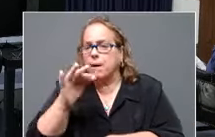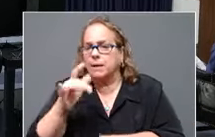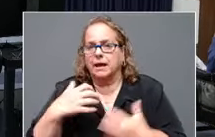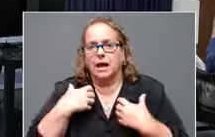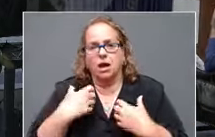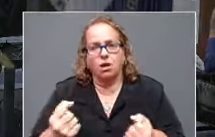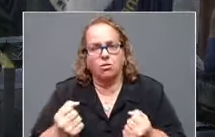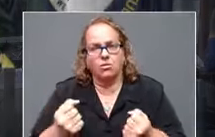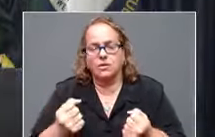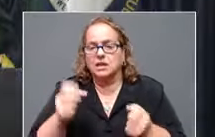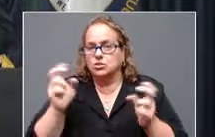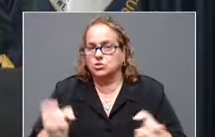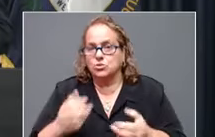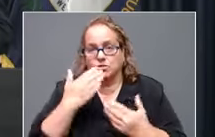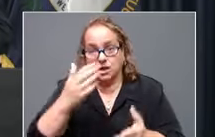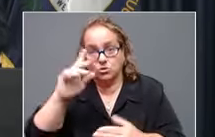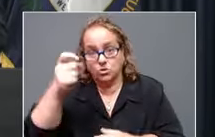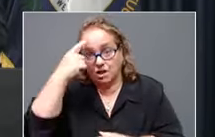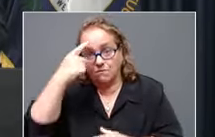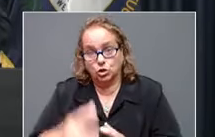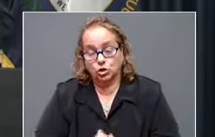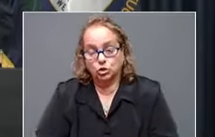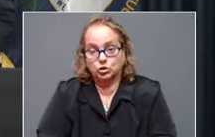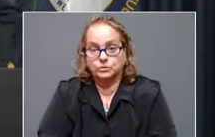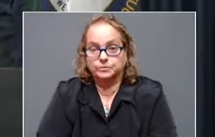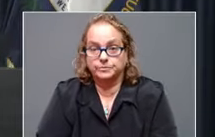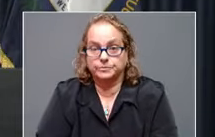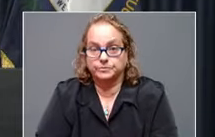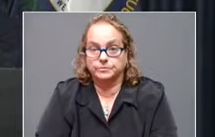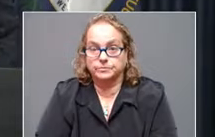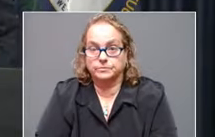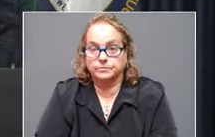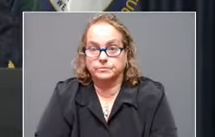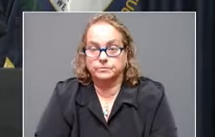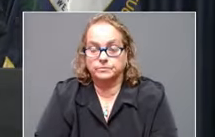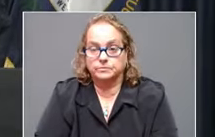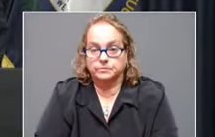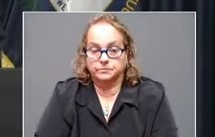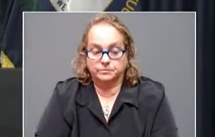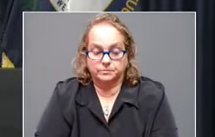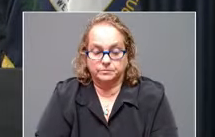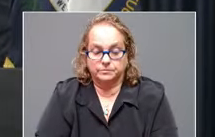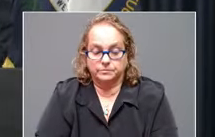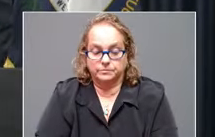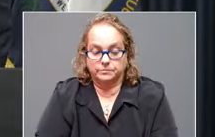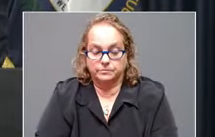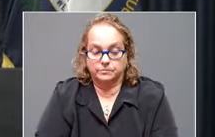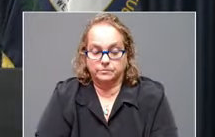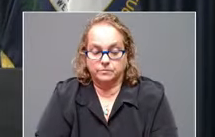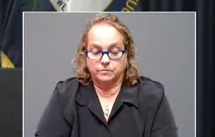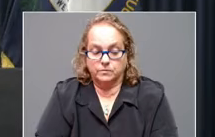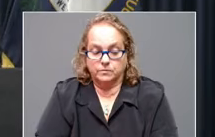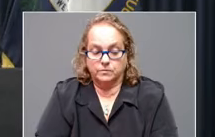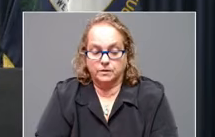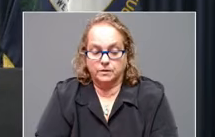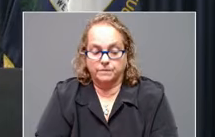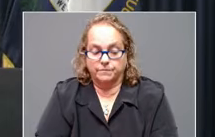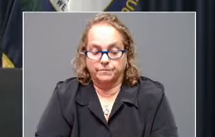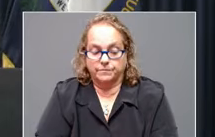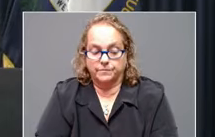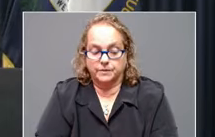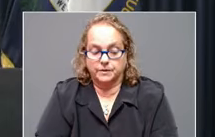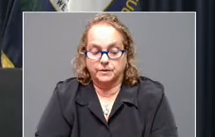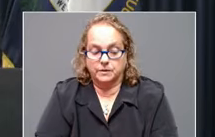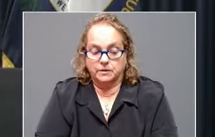Thank you to Dr. Day. I know that played over the feed. For those that are in the room today,